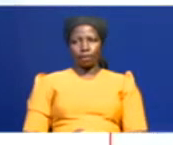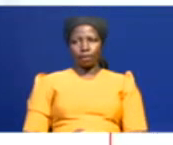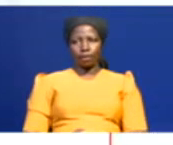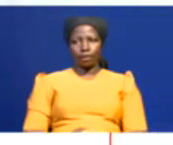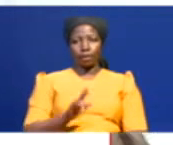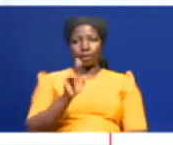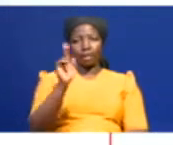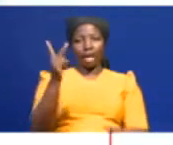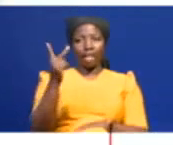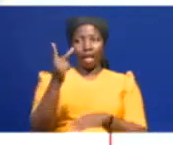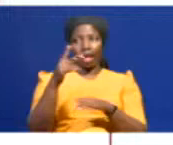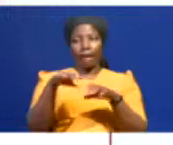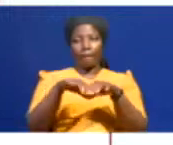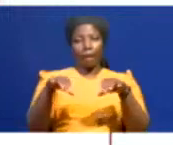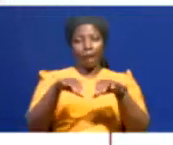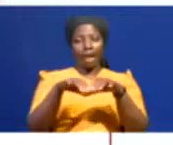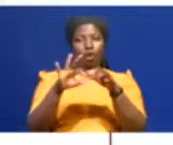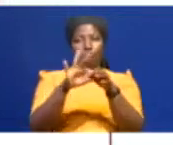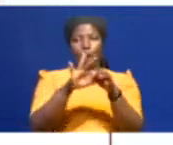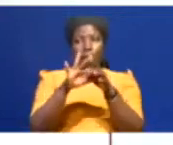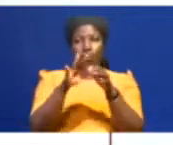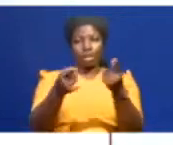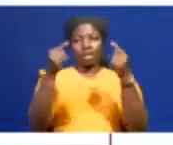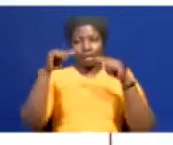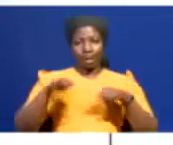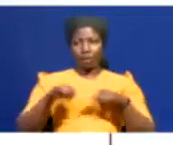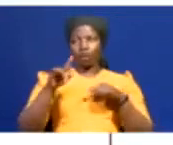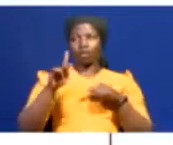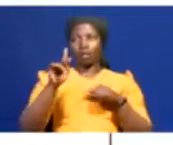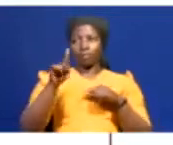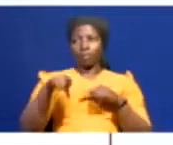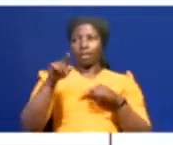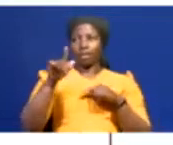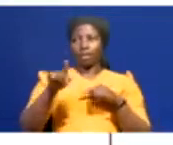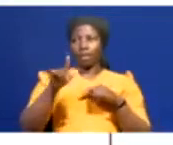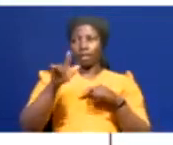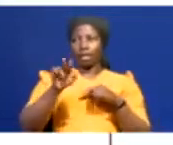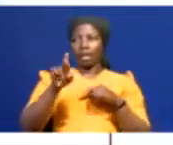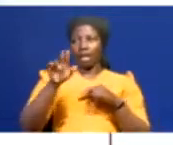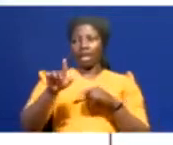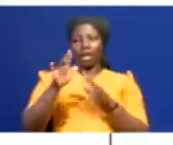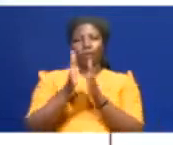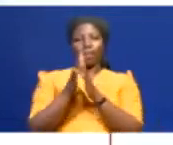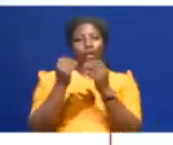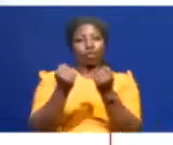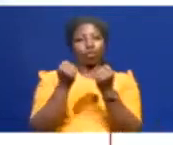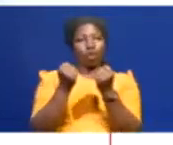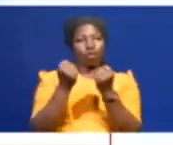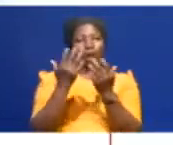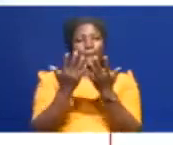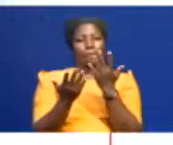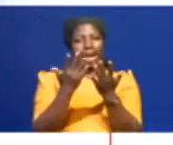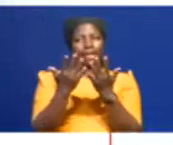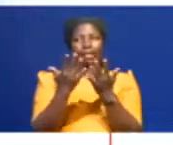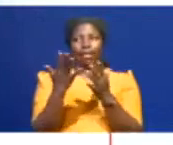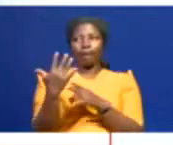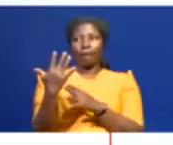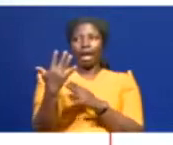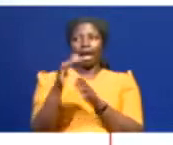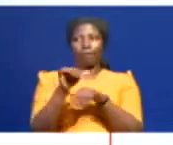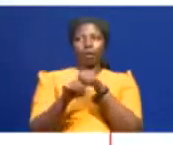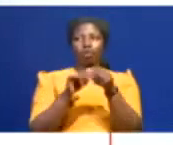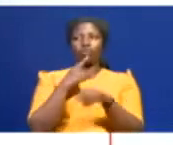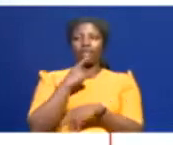Kenya Pipeline Corporation comes into KPRL with a very strong balance sheet, Your Excellency, of about 150